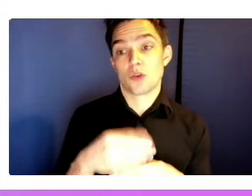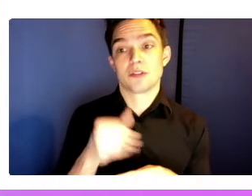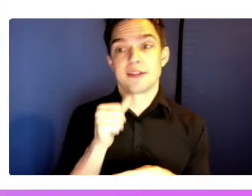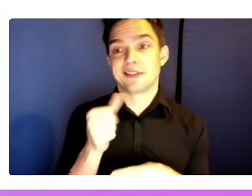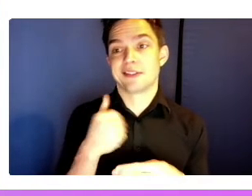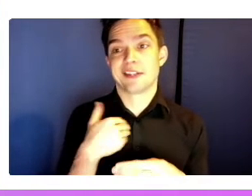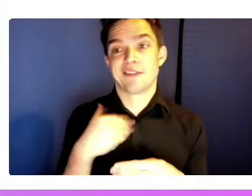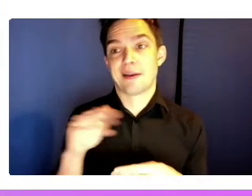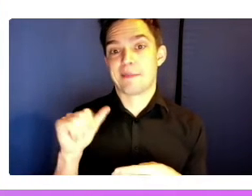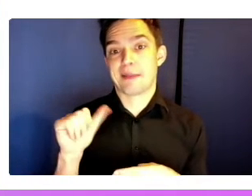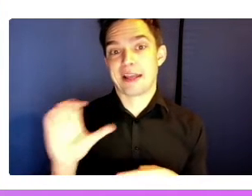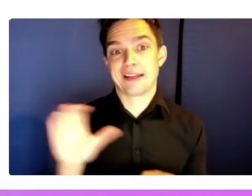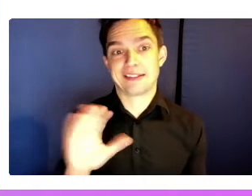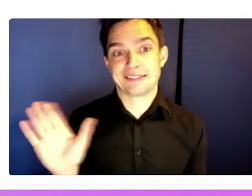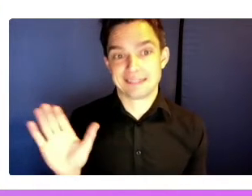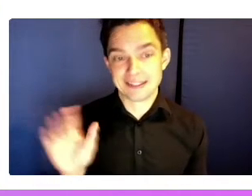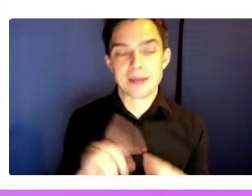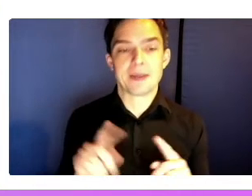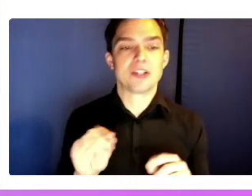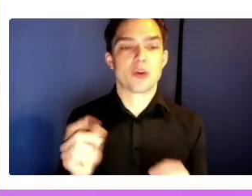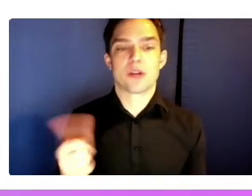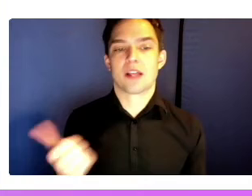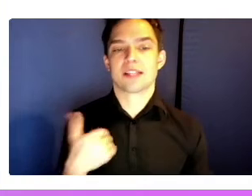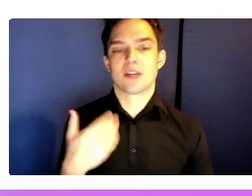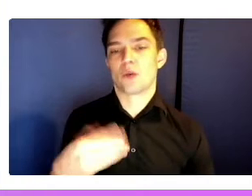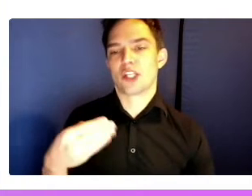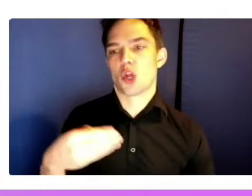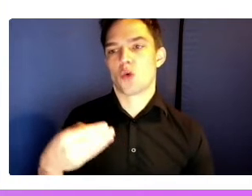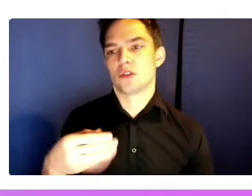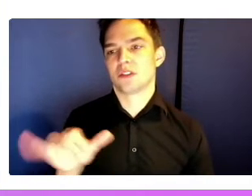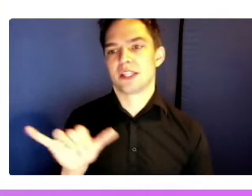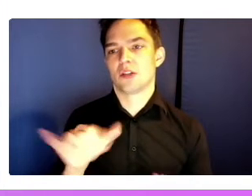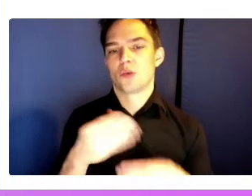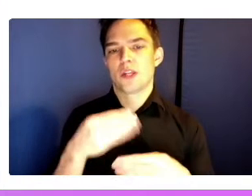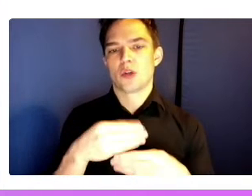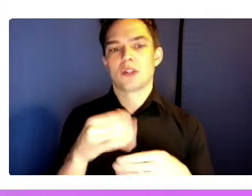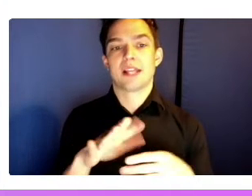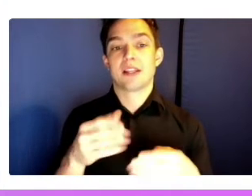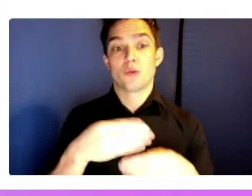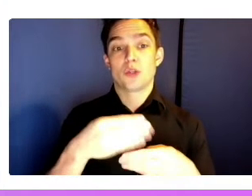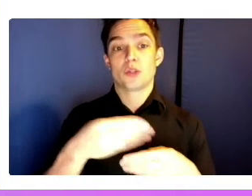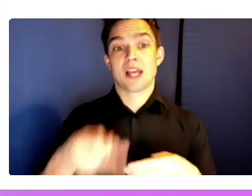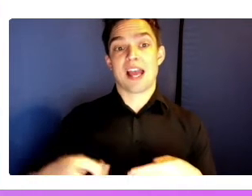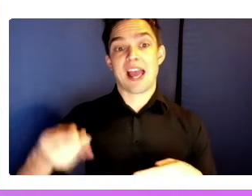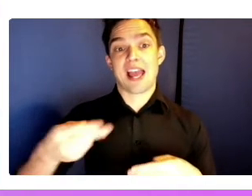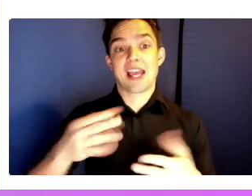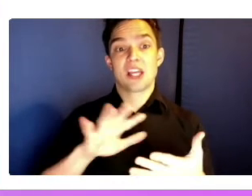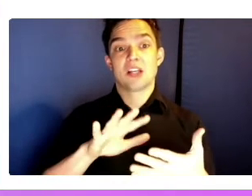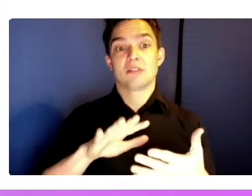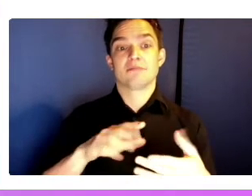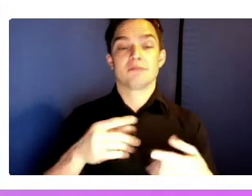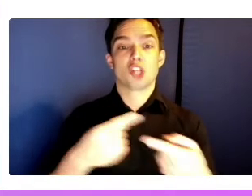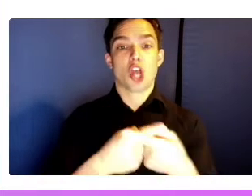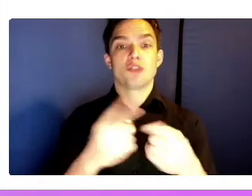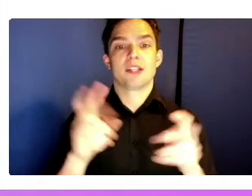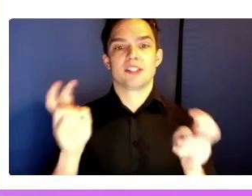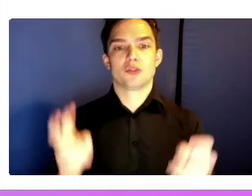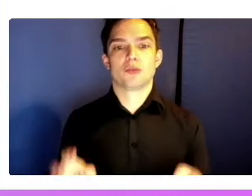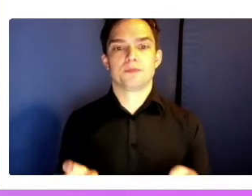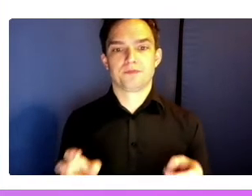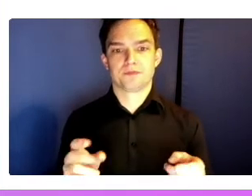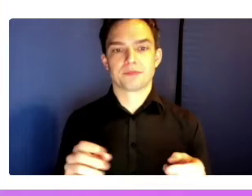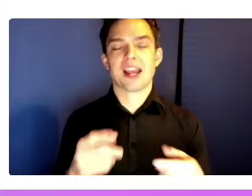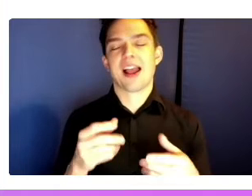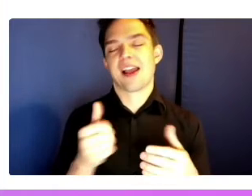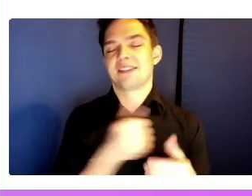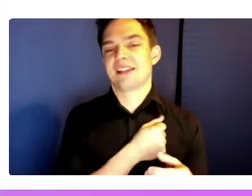have a Mac, but no one else had Windows. So, like these Windows high contrast issues, I love fixing those. Those are my